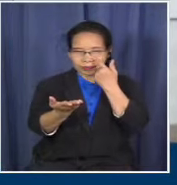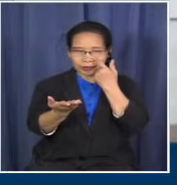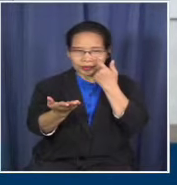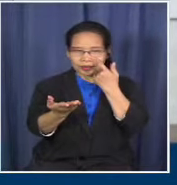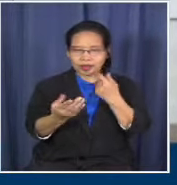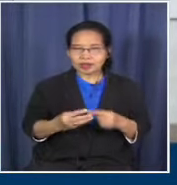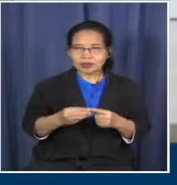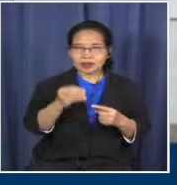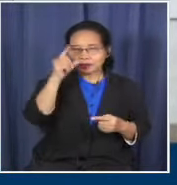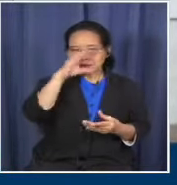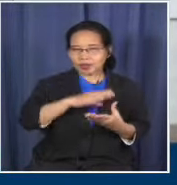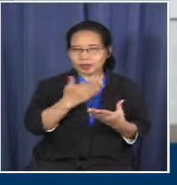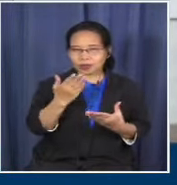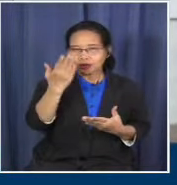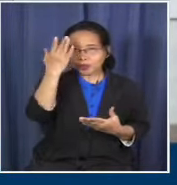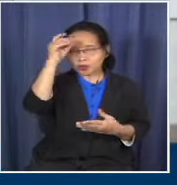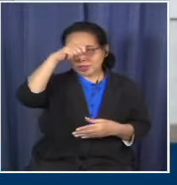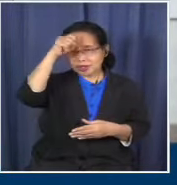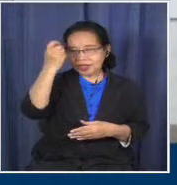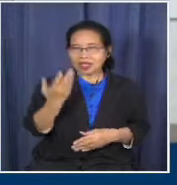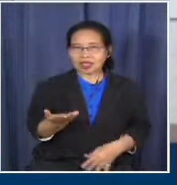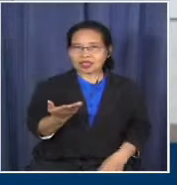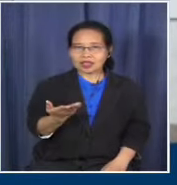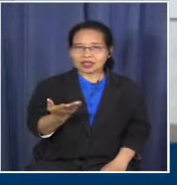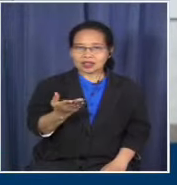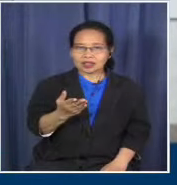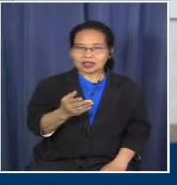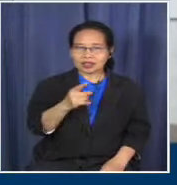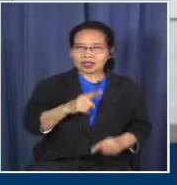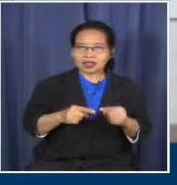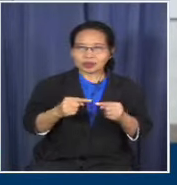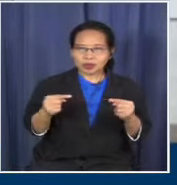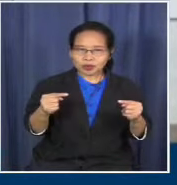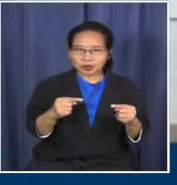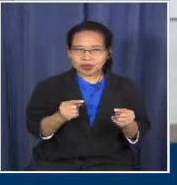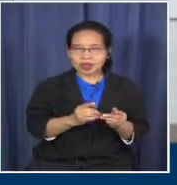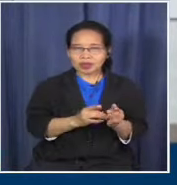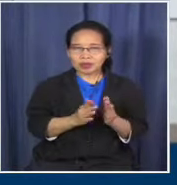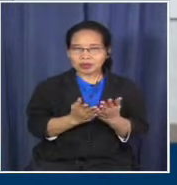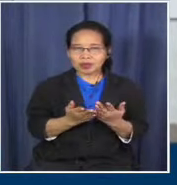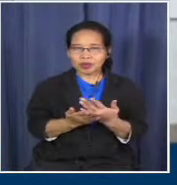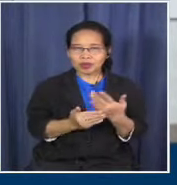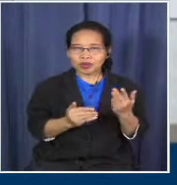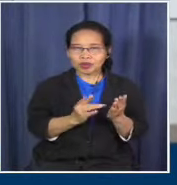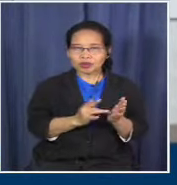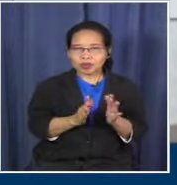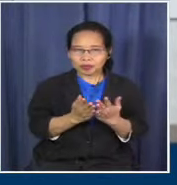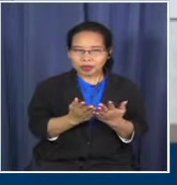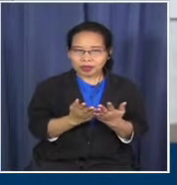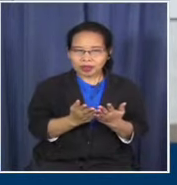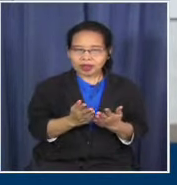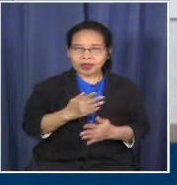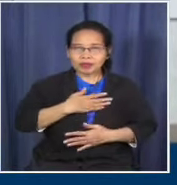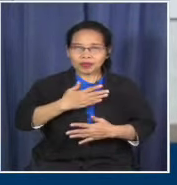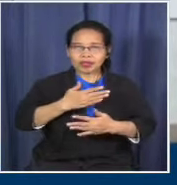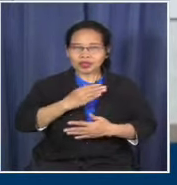saying, think it over. More so if you believe that you are intelligent.